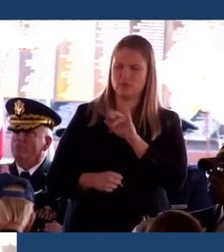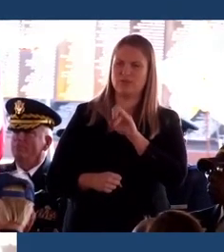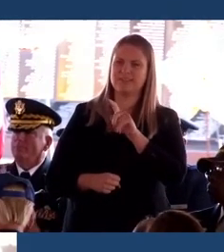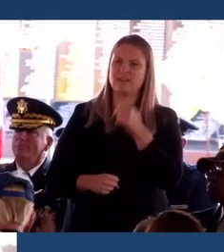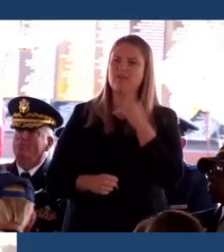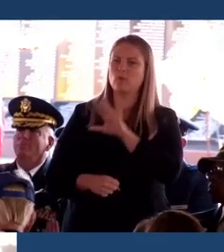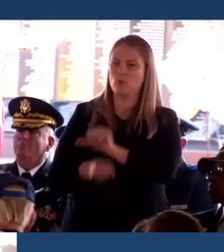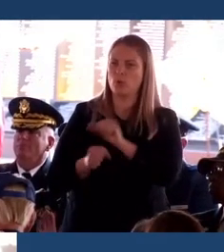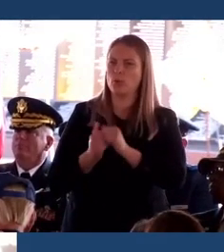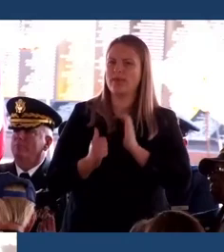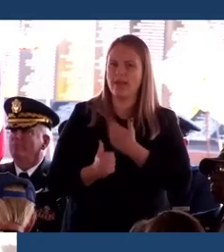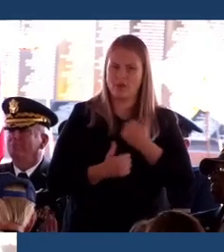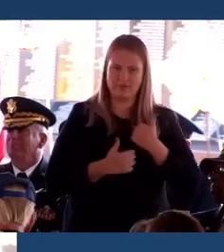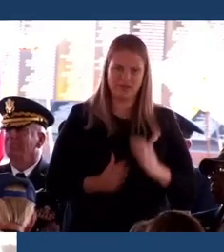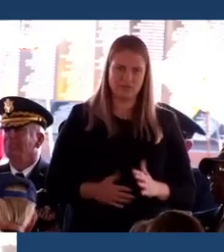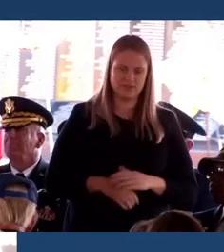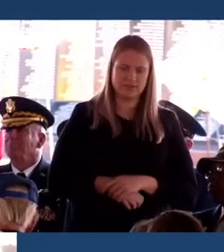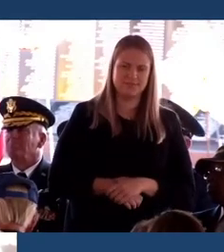veterans.